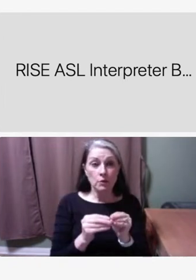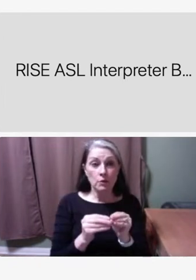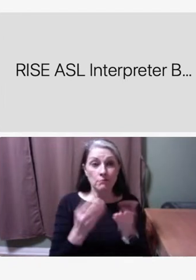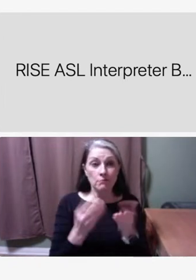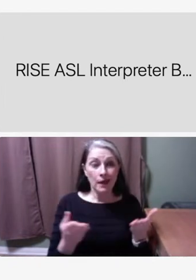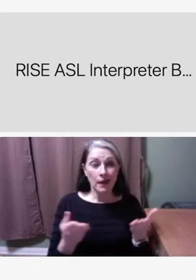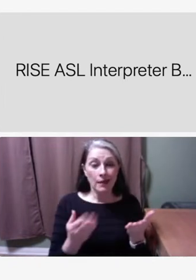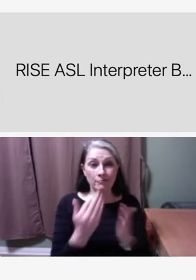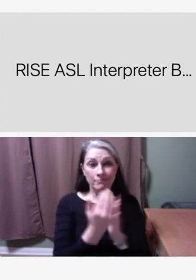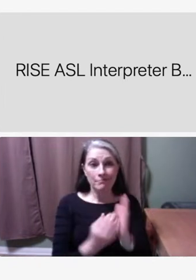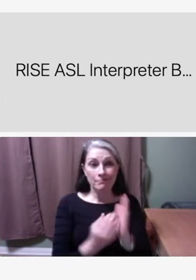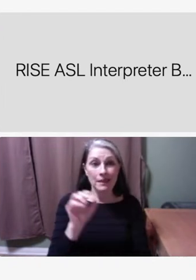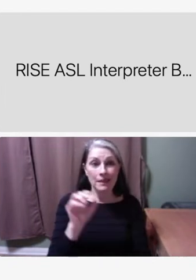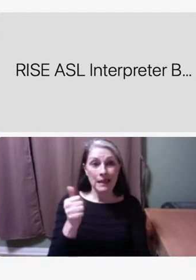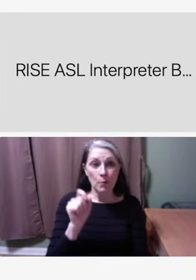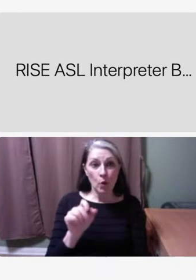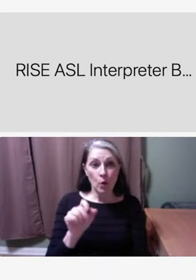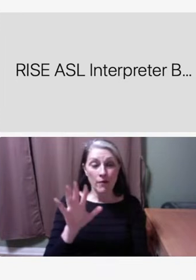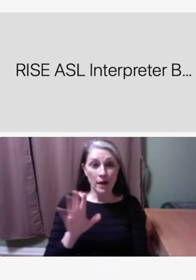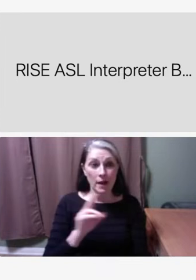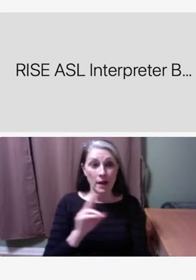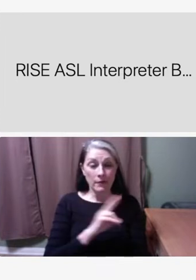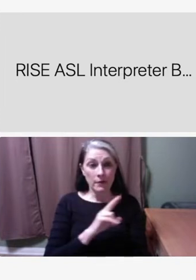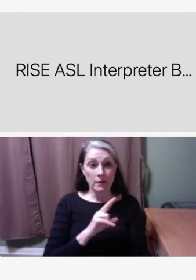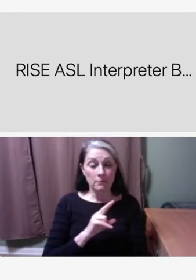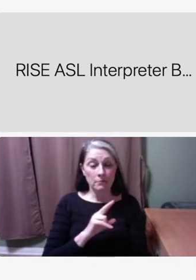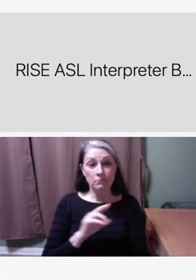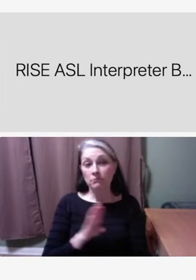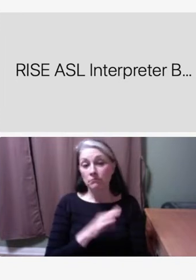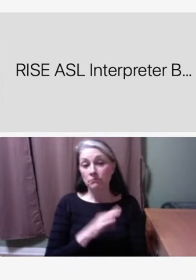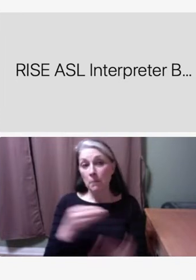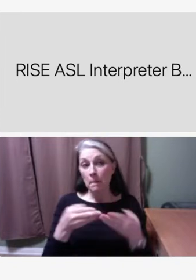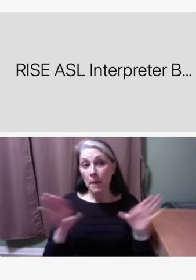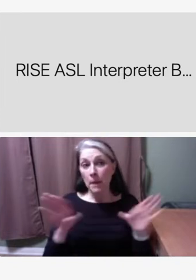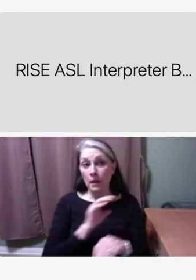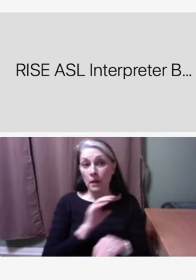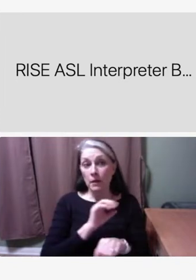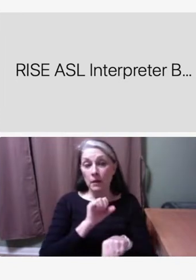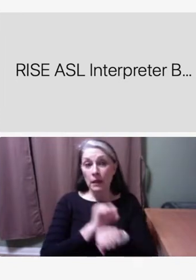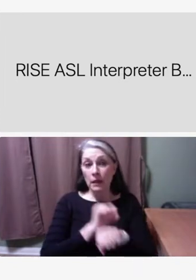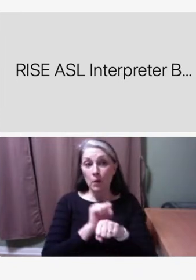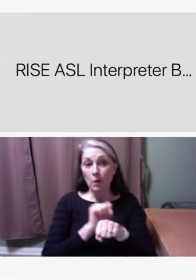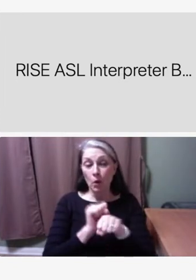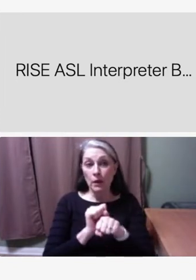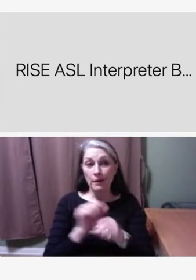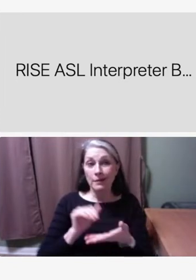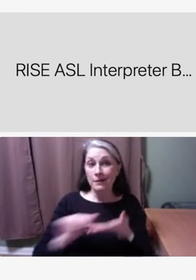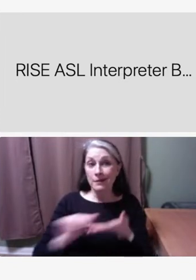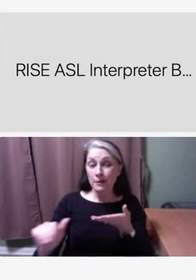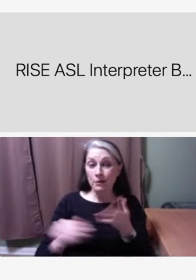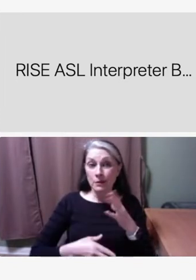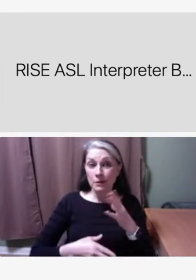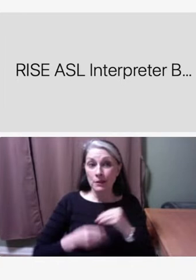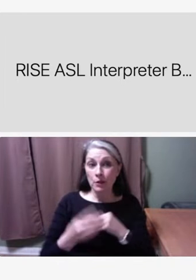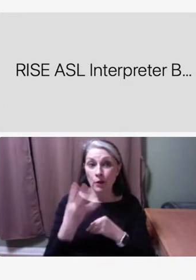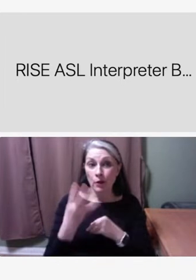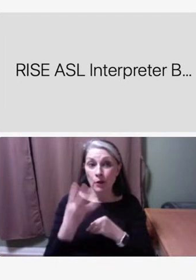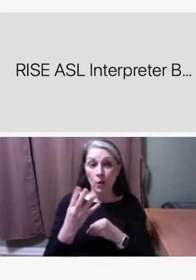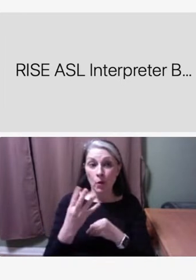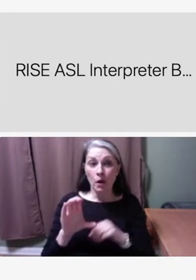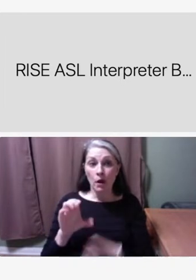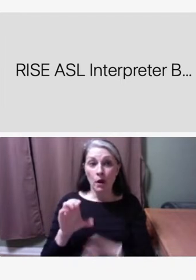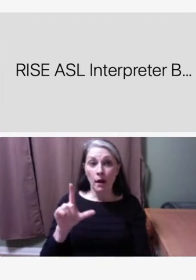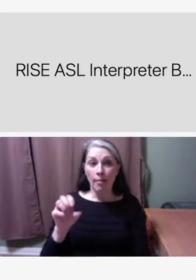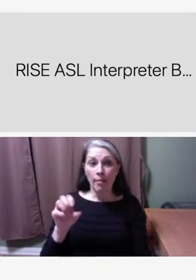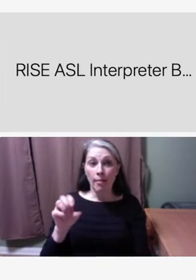employee appointment, discipline, dismissal, release. Addition of 4 classified coaches, band assistant, co-ed,